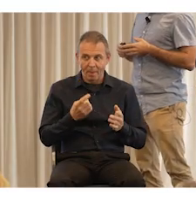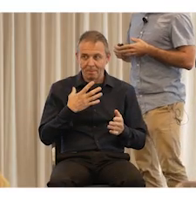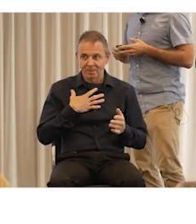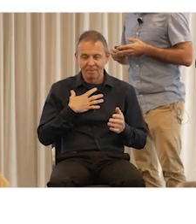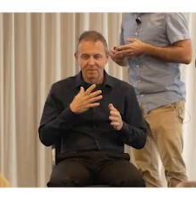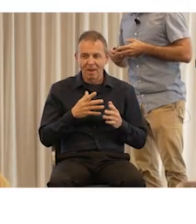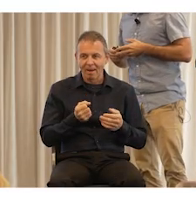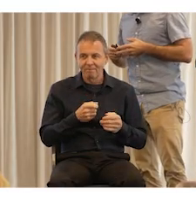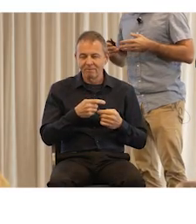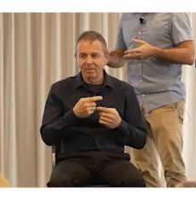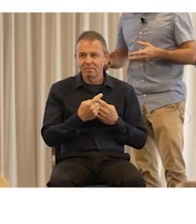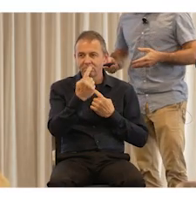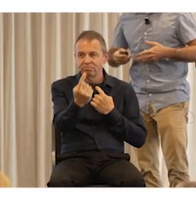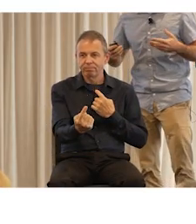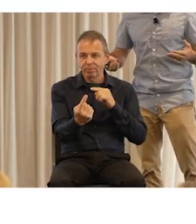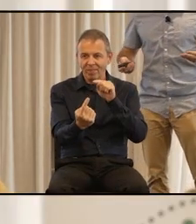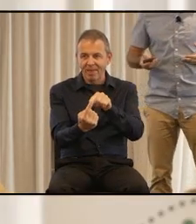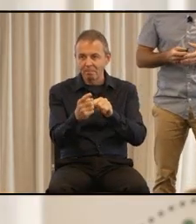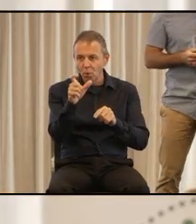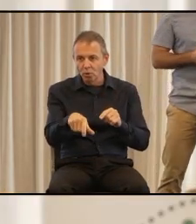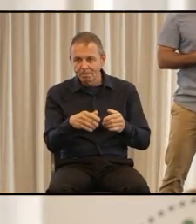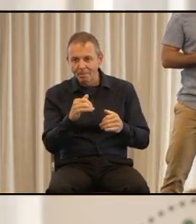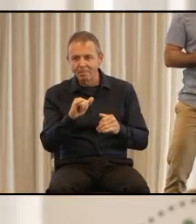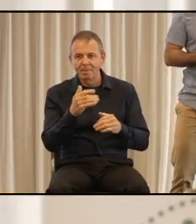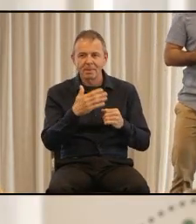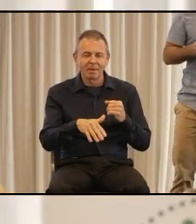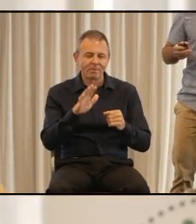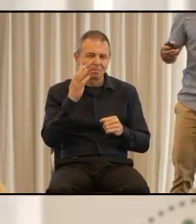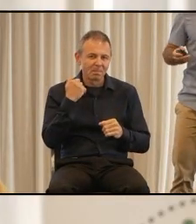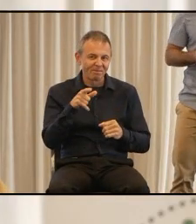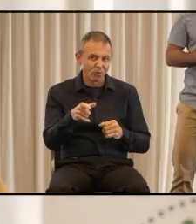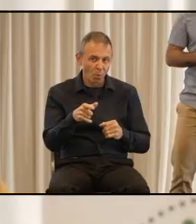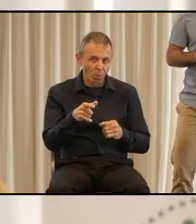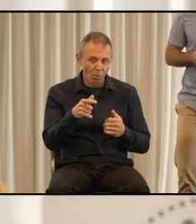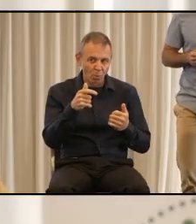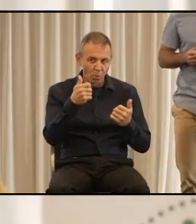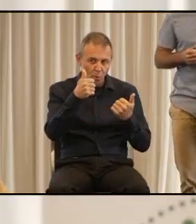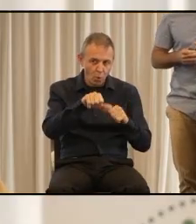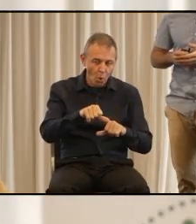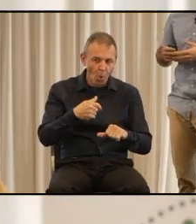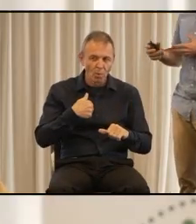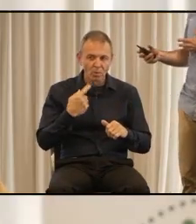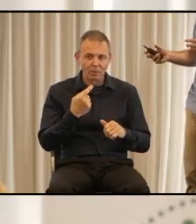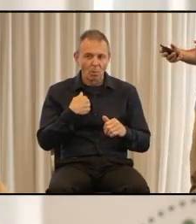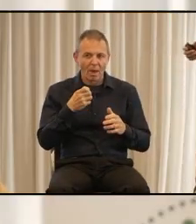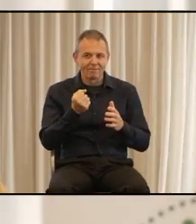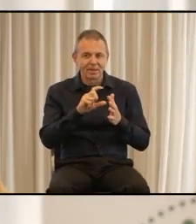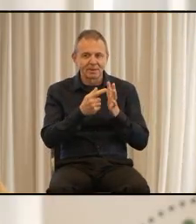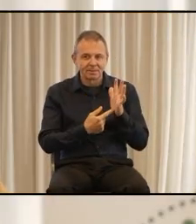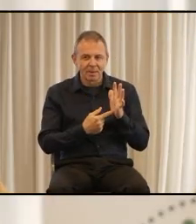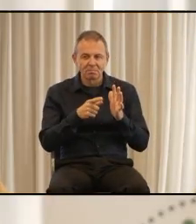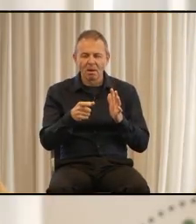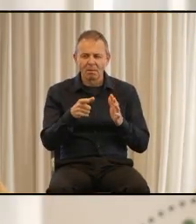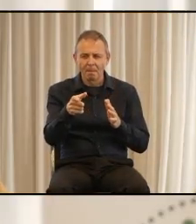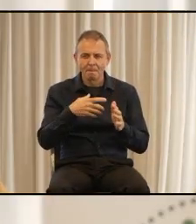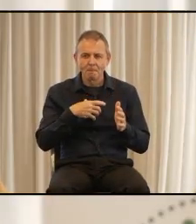that may have never had the opportunity to be in relationship with someone with a disability. It allows people the chance to